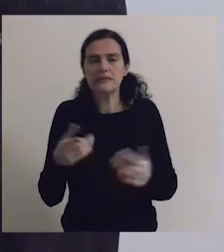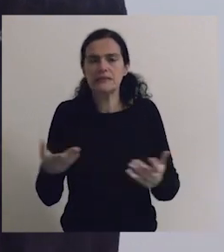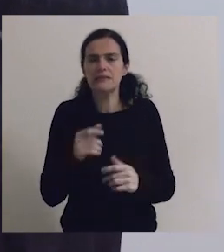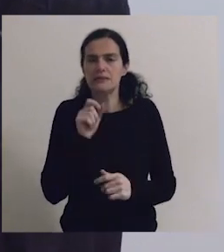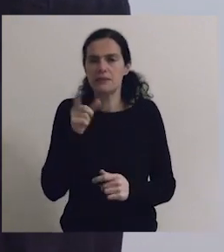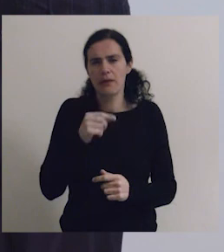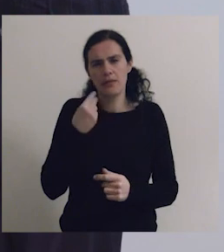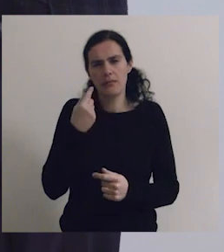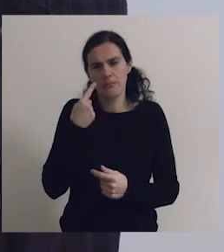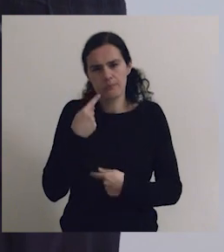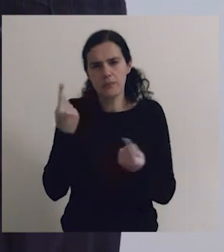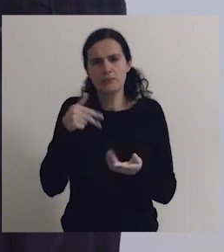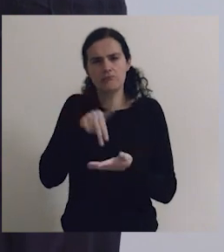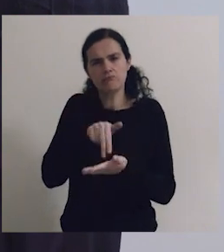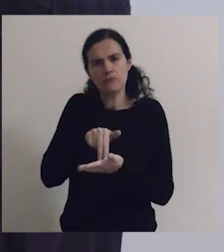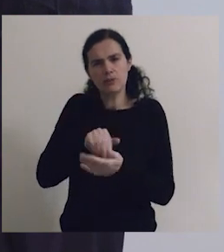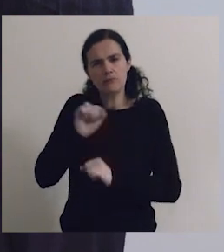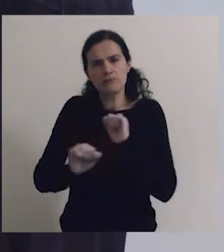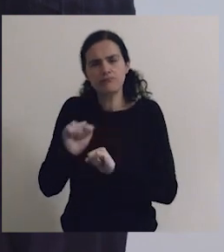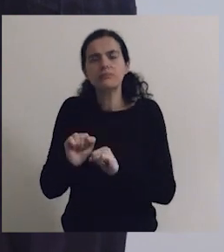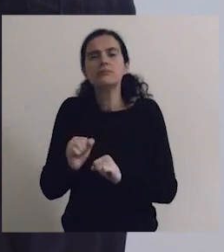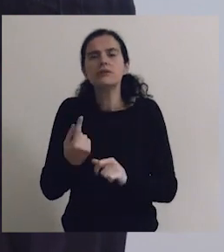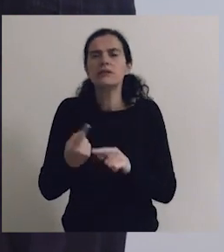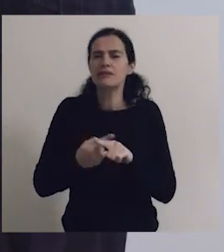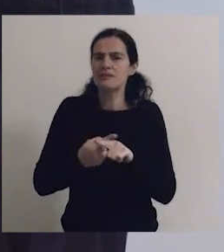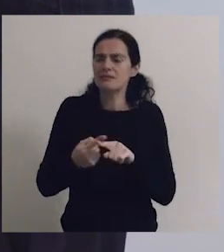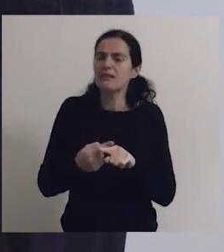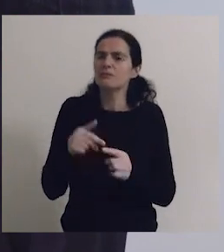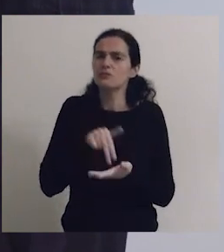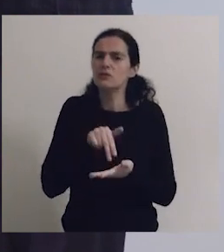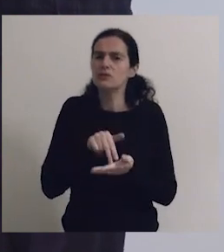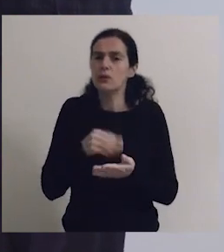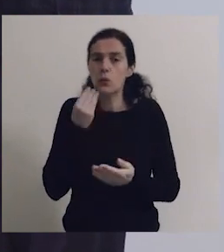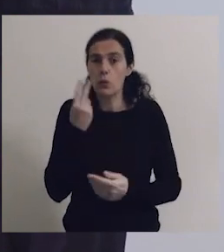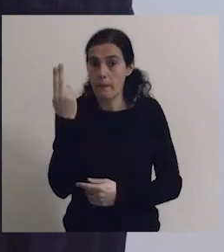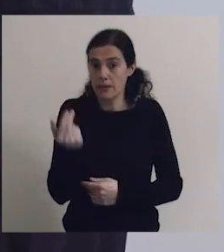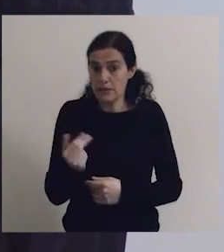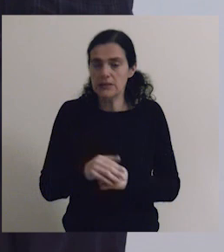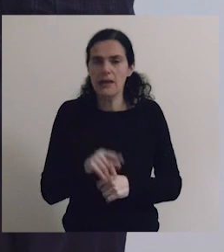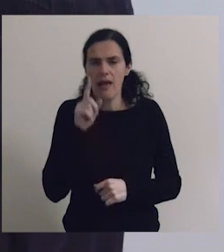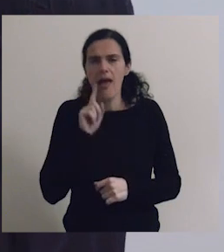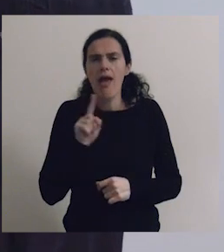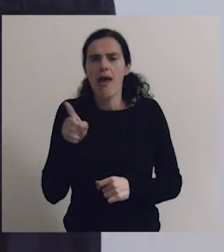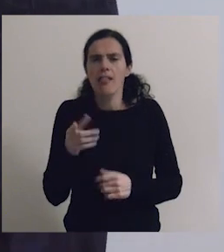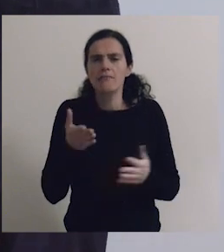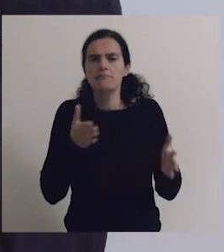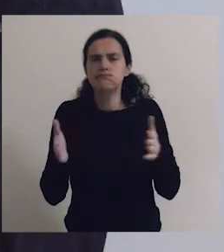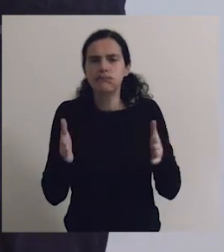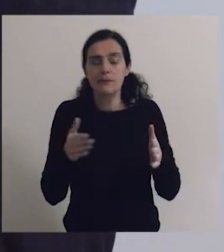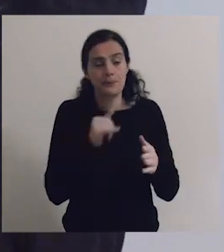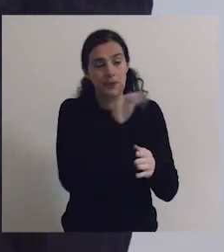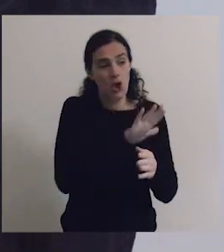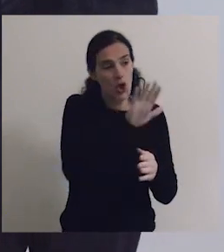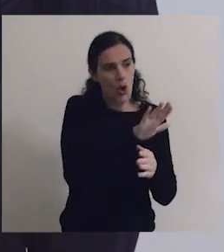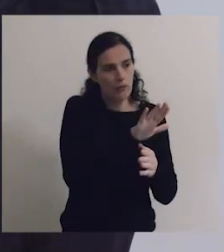she's also positioning herself, for me, in a very interesting position as an artist. She is